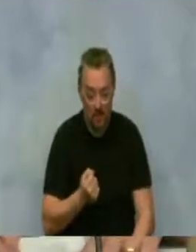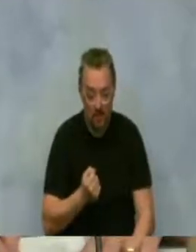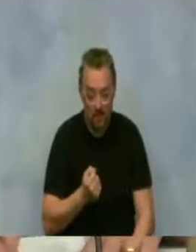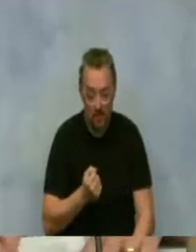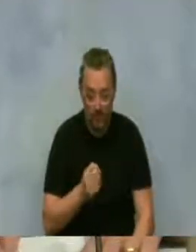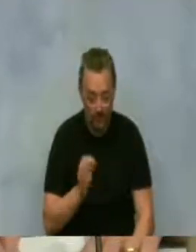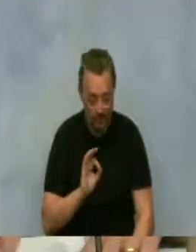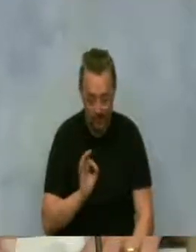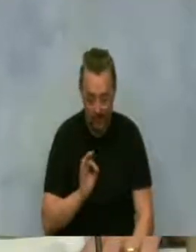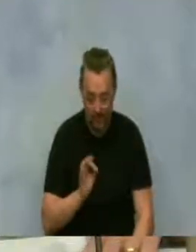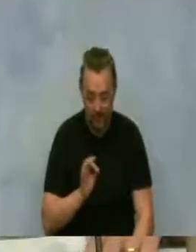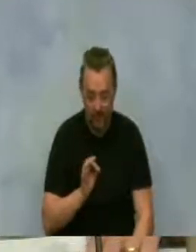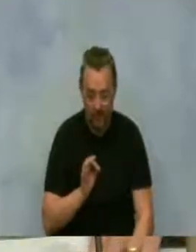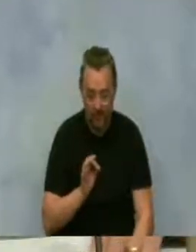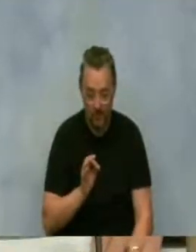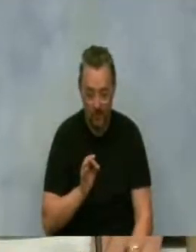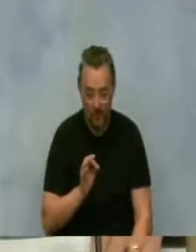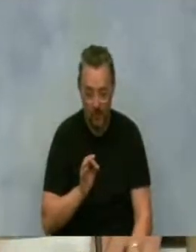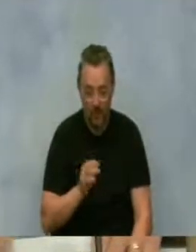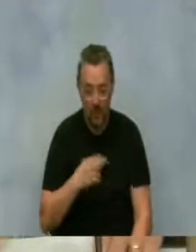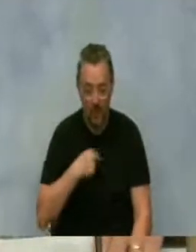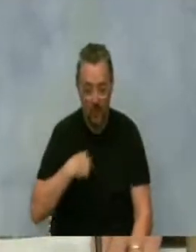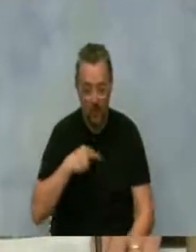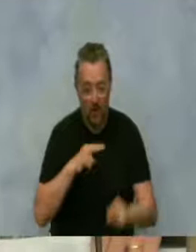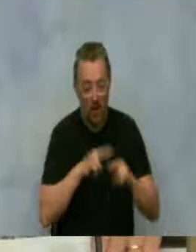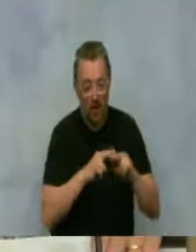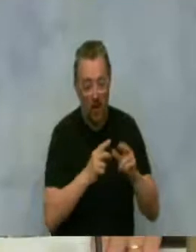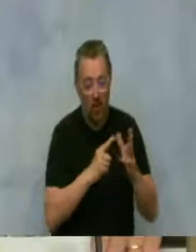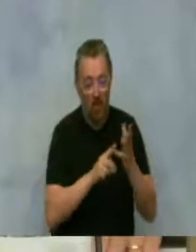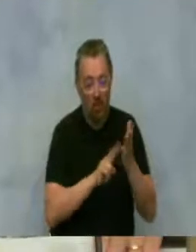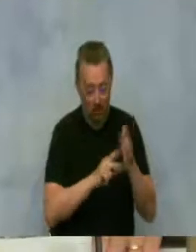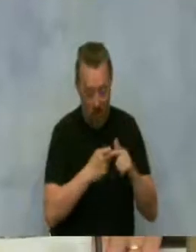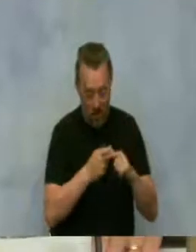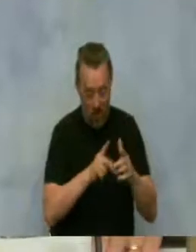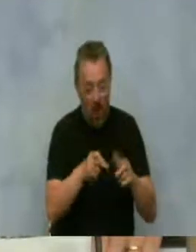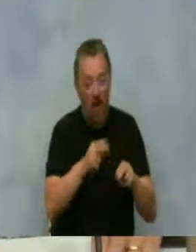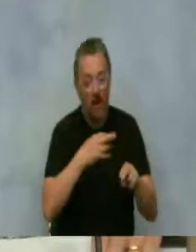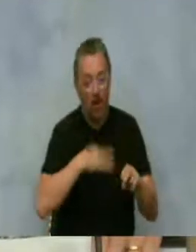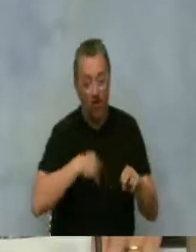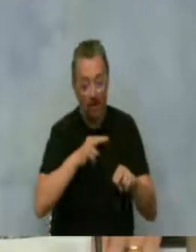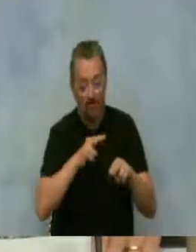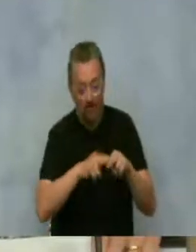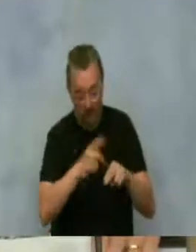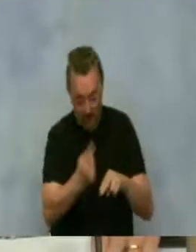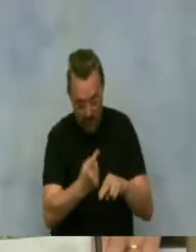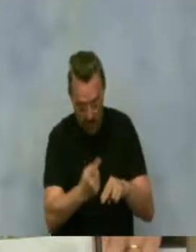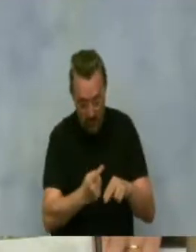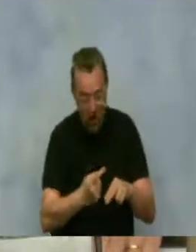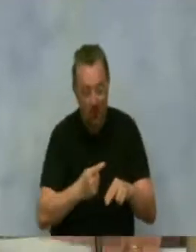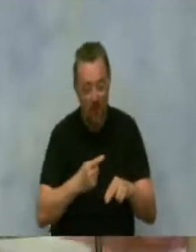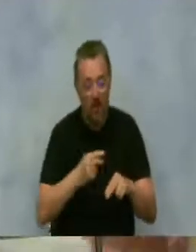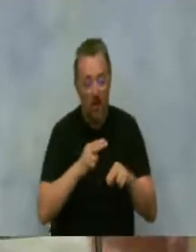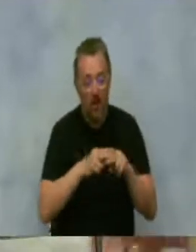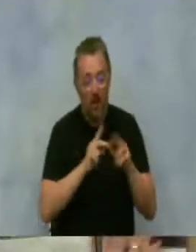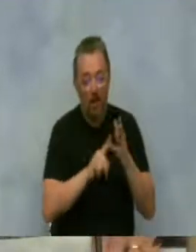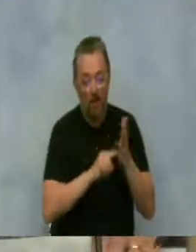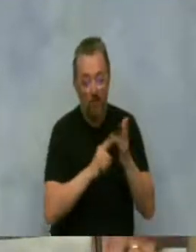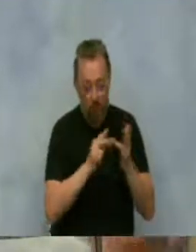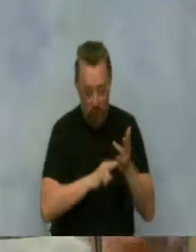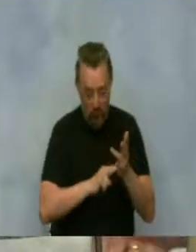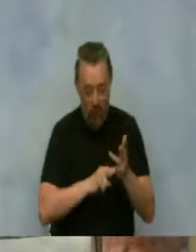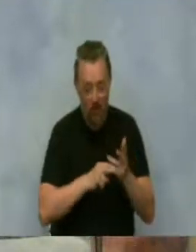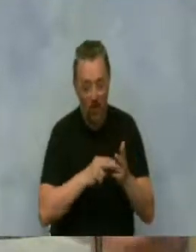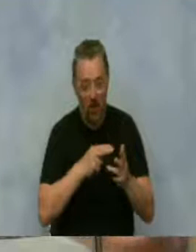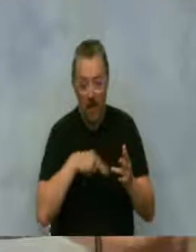No. I can see that we have Councillor Faulkner, Councillor Ferguson, Councillor Fulton, Councillor Gowland. Do we have